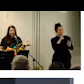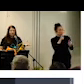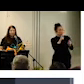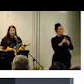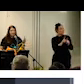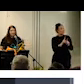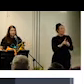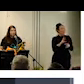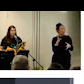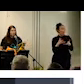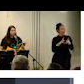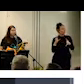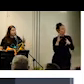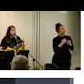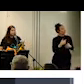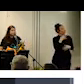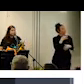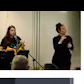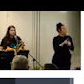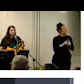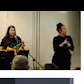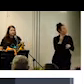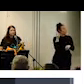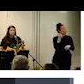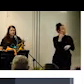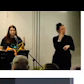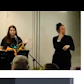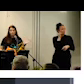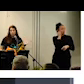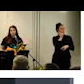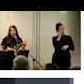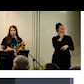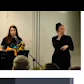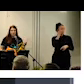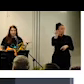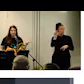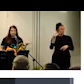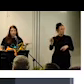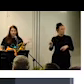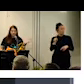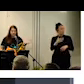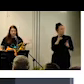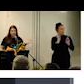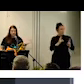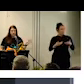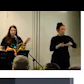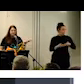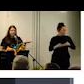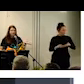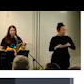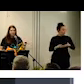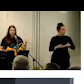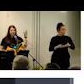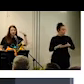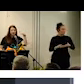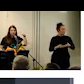little graph, so the black dots are perfectly normal pups. They come from moms who had nothing done to them. And